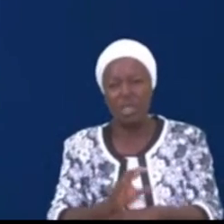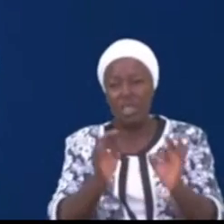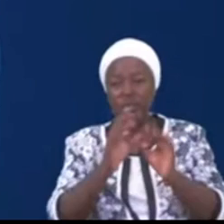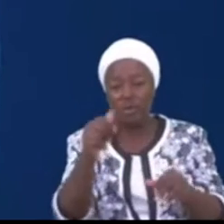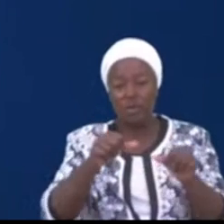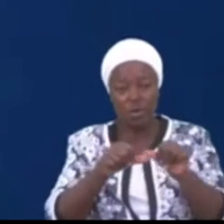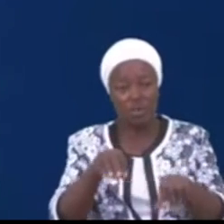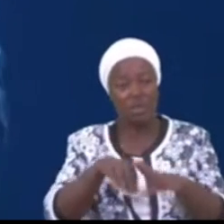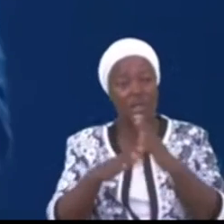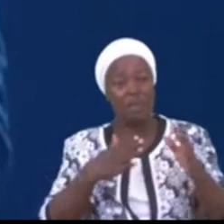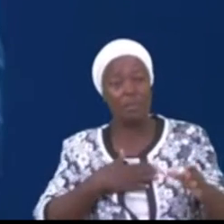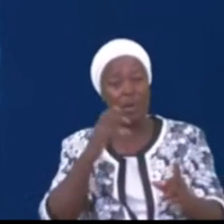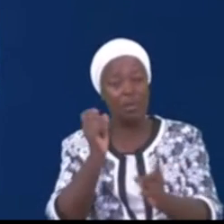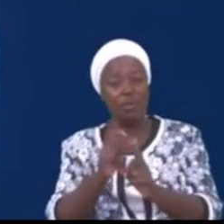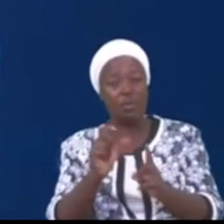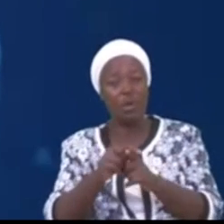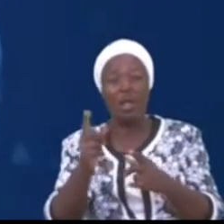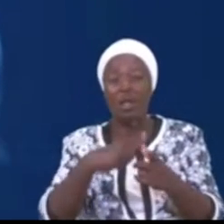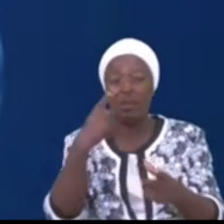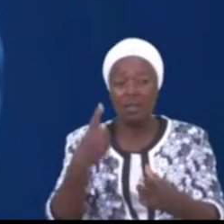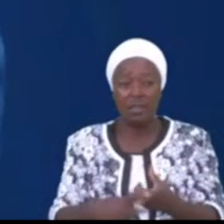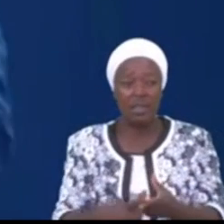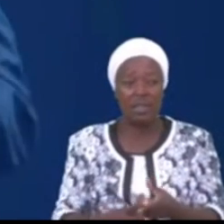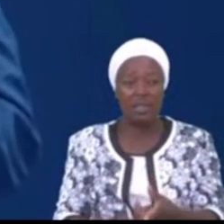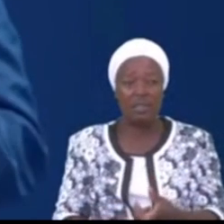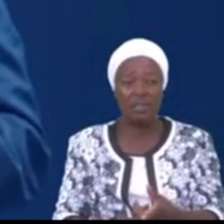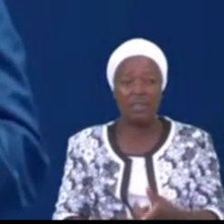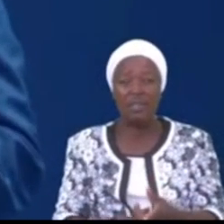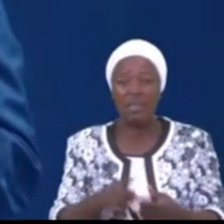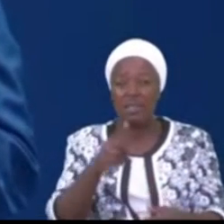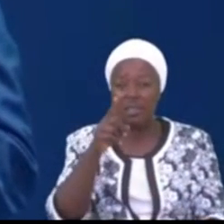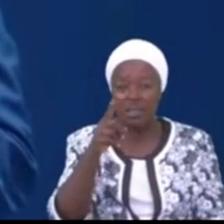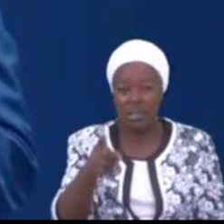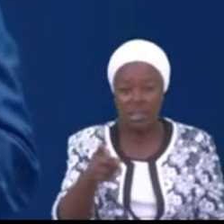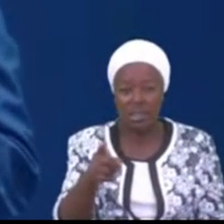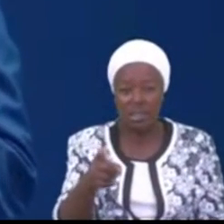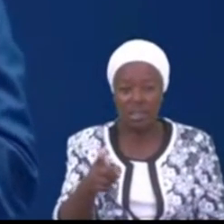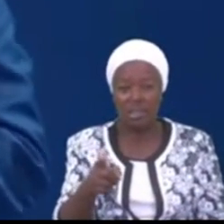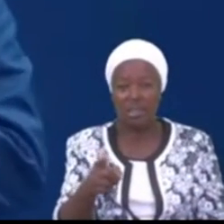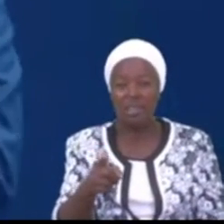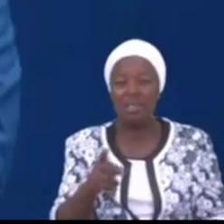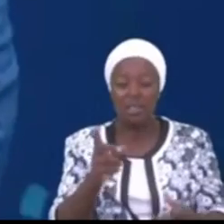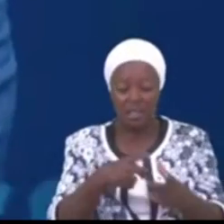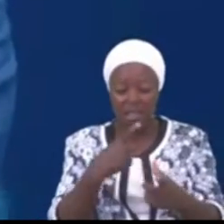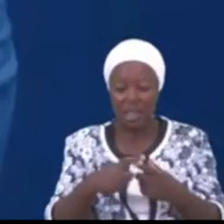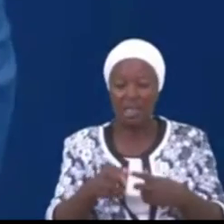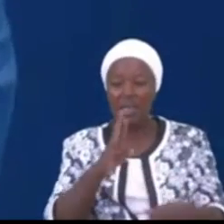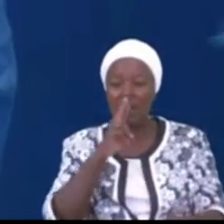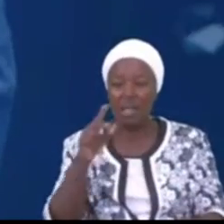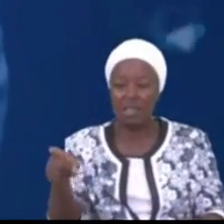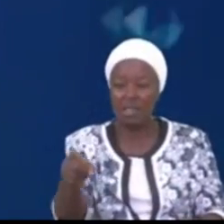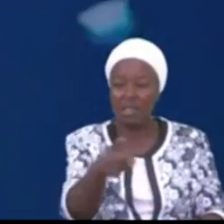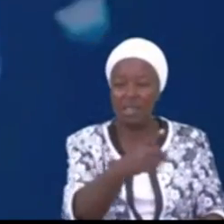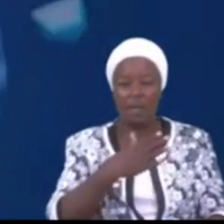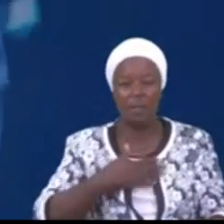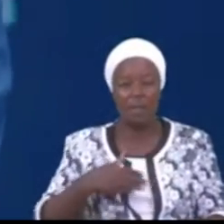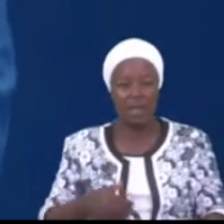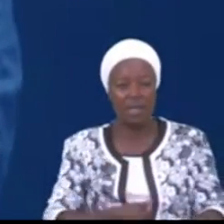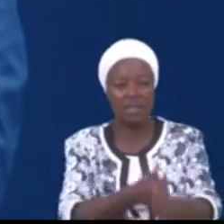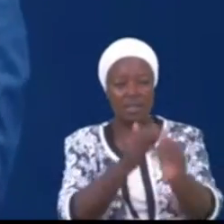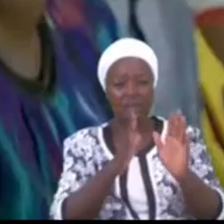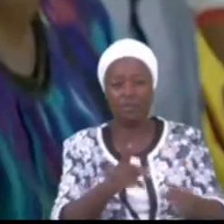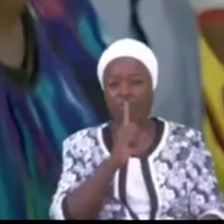in my word, then ye are ye my disciples indeed. Look at